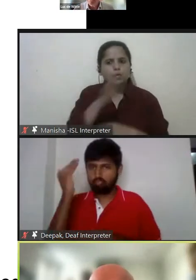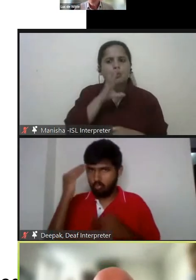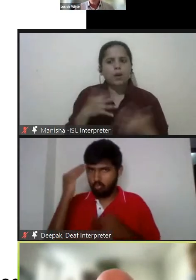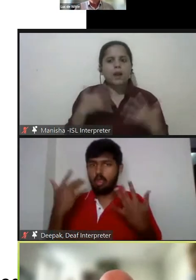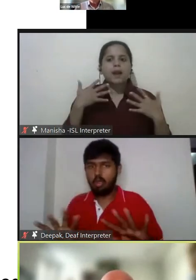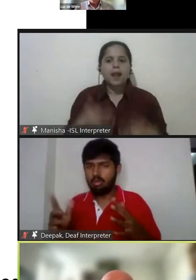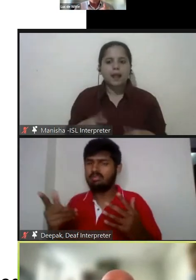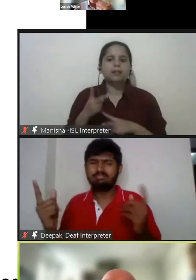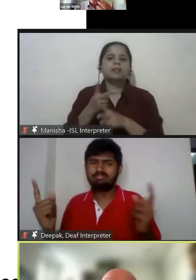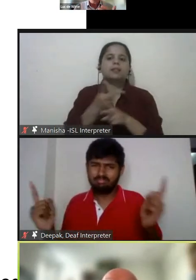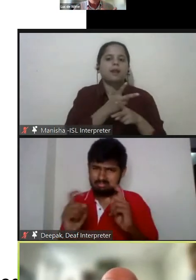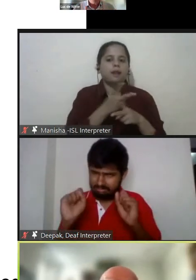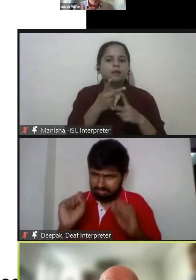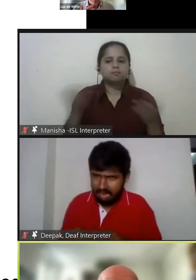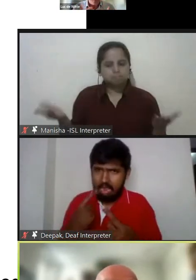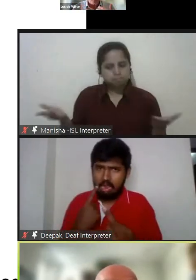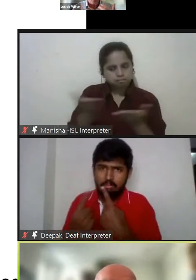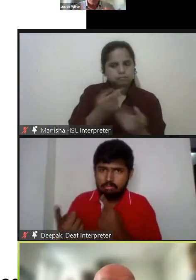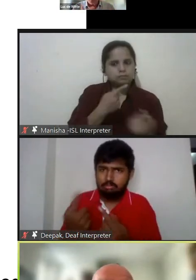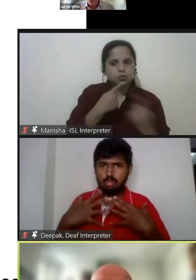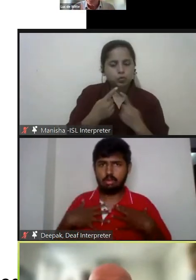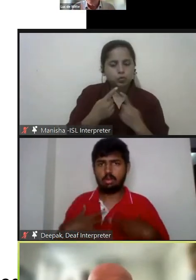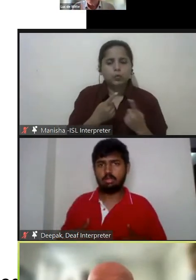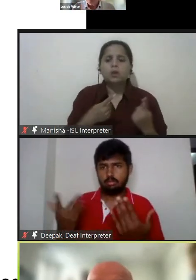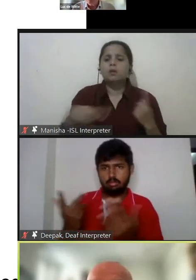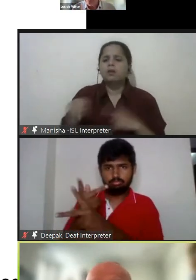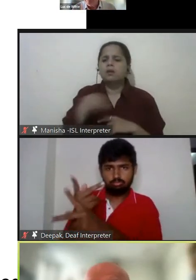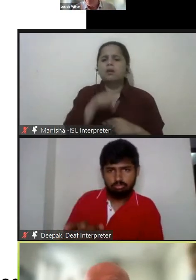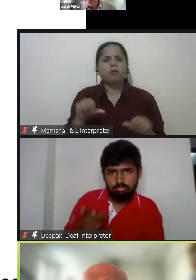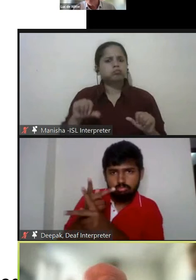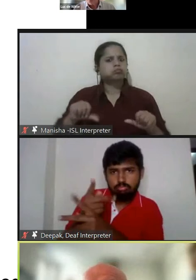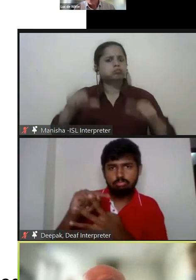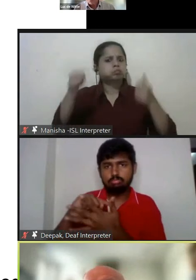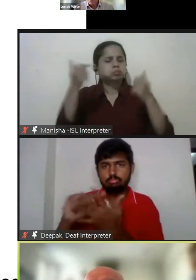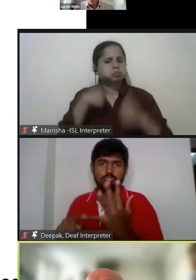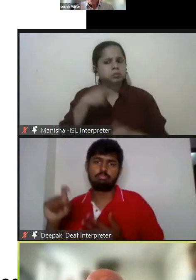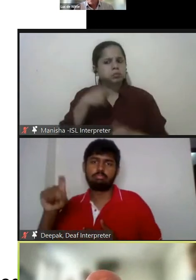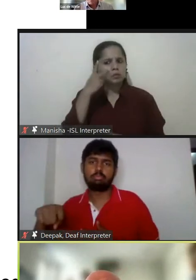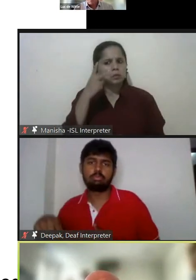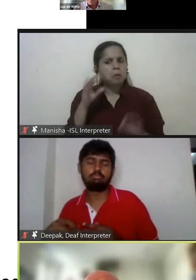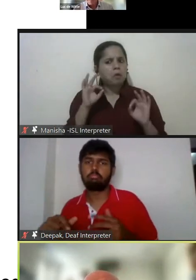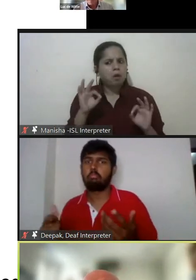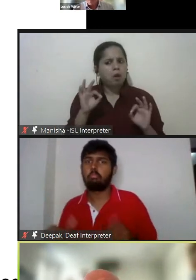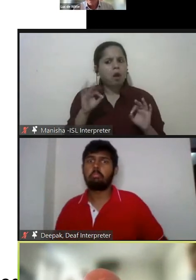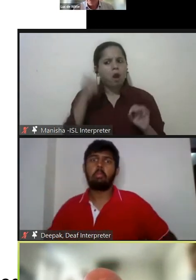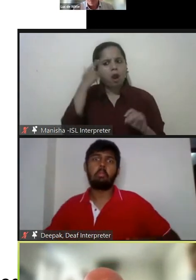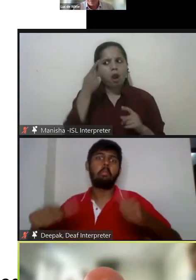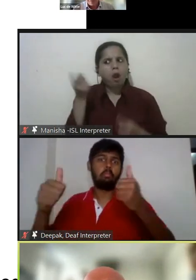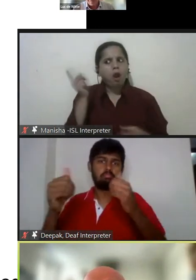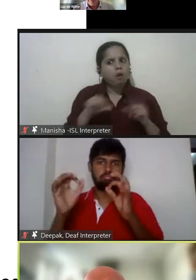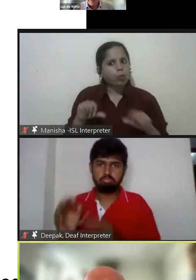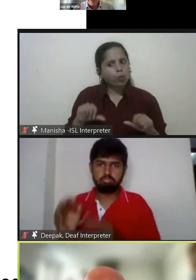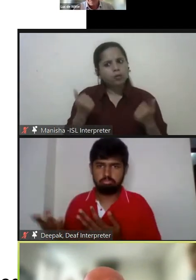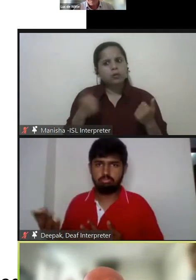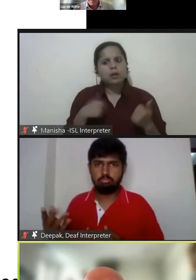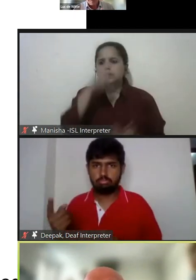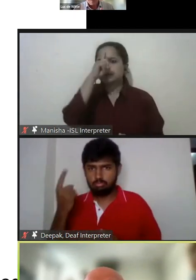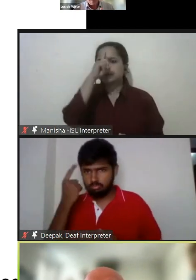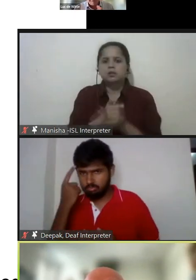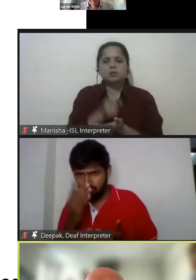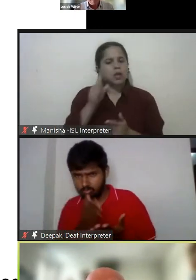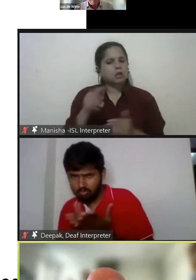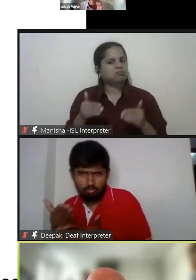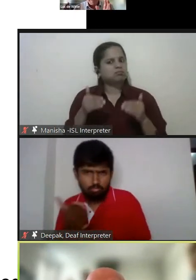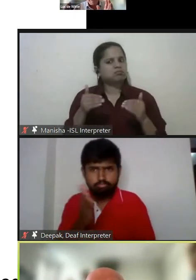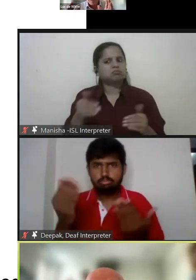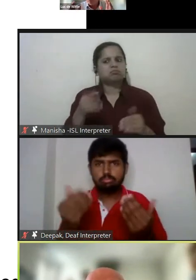issues. And that became a very successful formula. And then we decided, well, now it's time